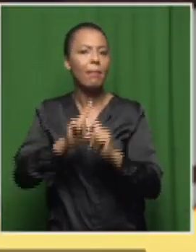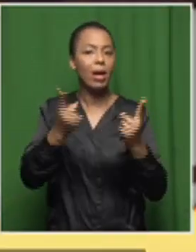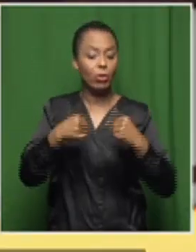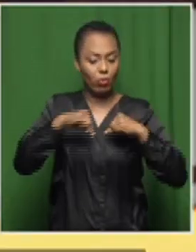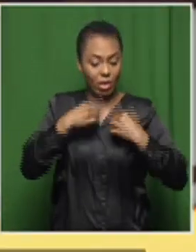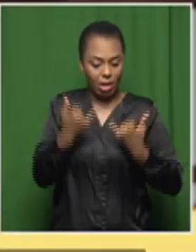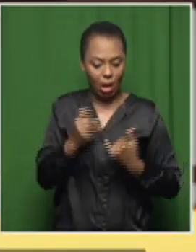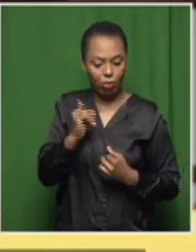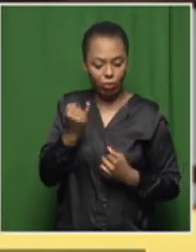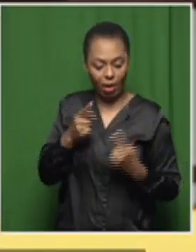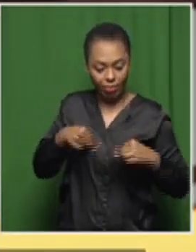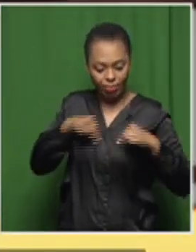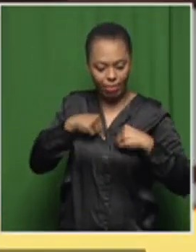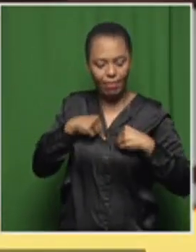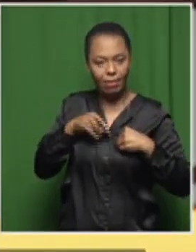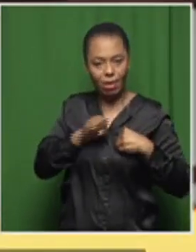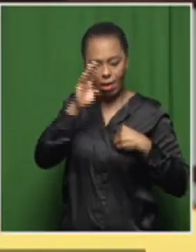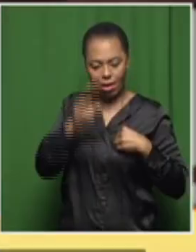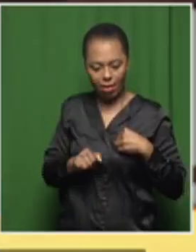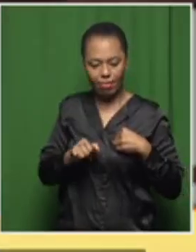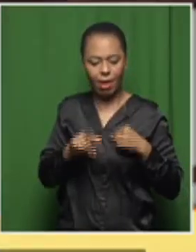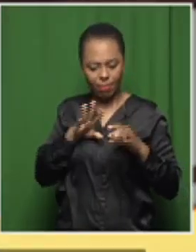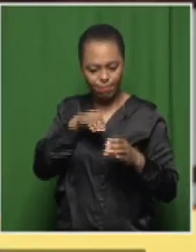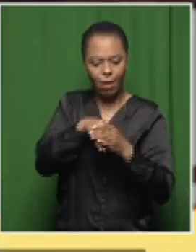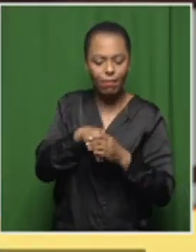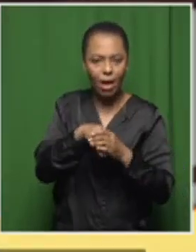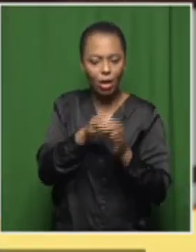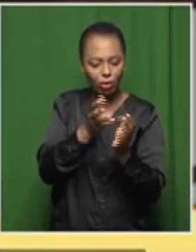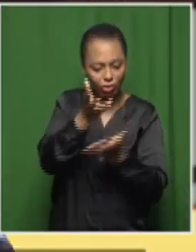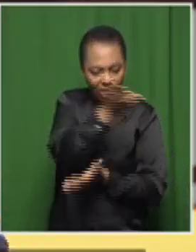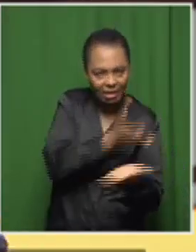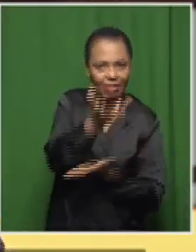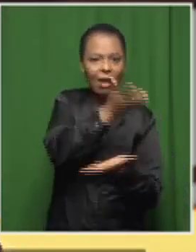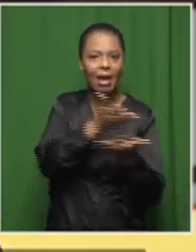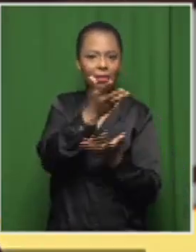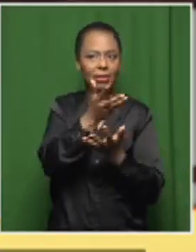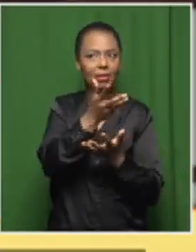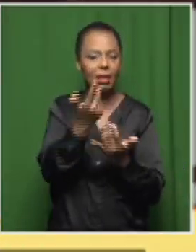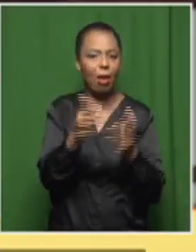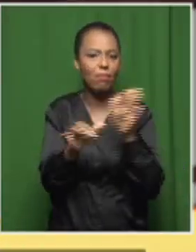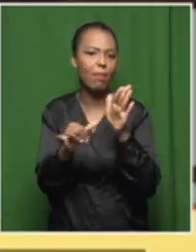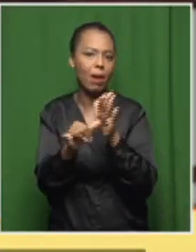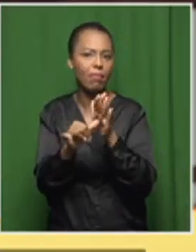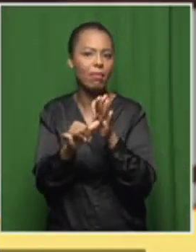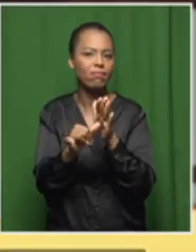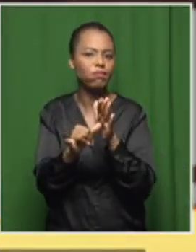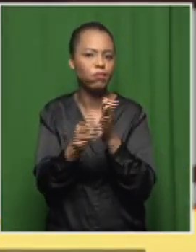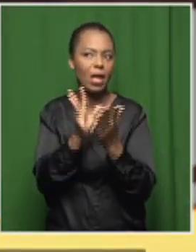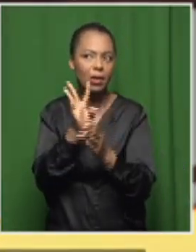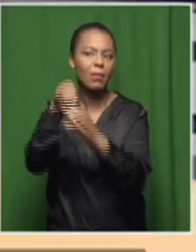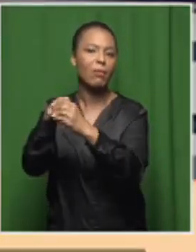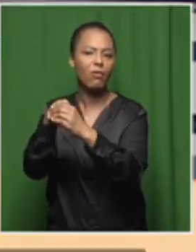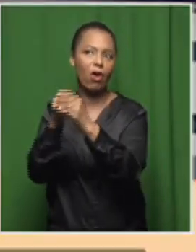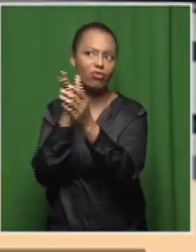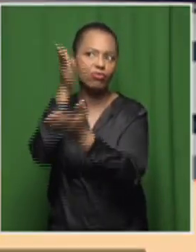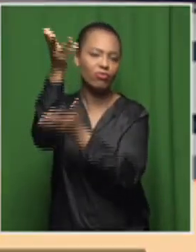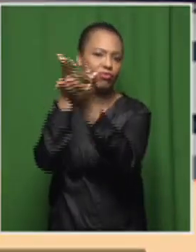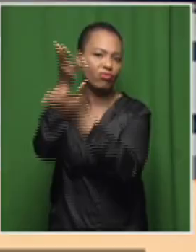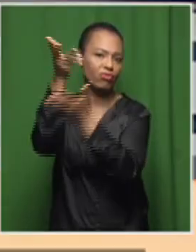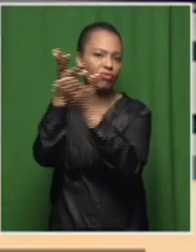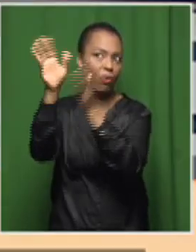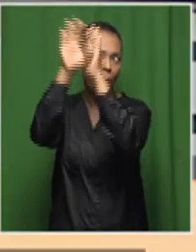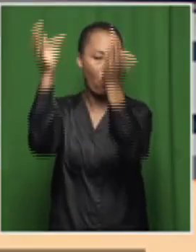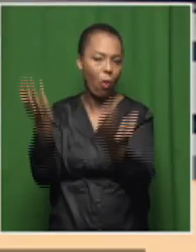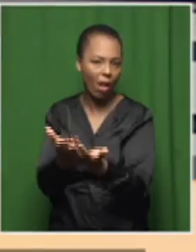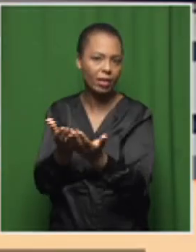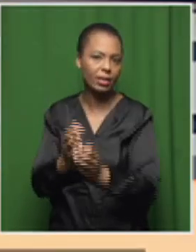when further discussions can begin, in that period leading up to the big discussions around the world. I mean, there are also lots of pledges that have